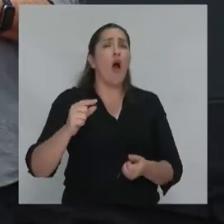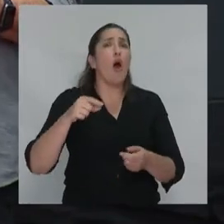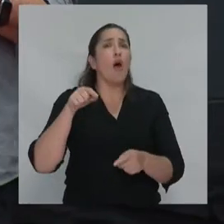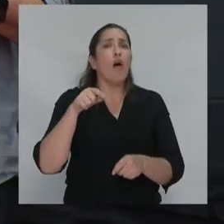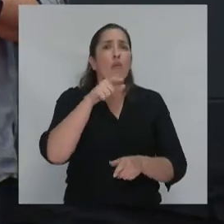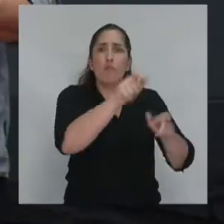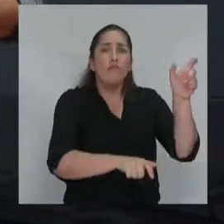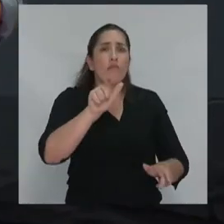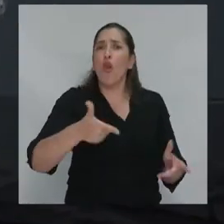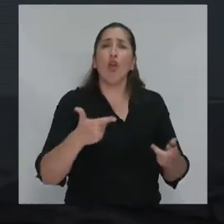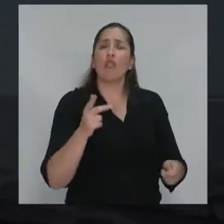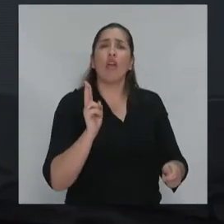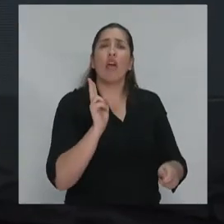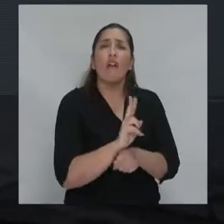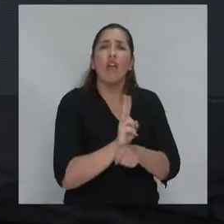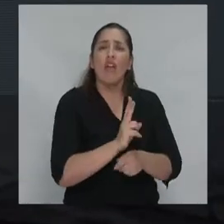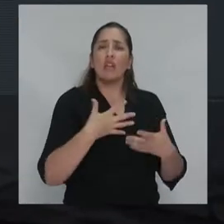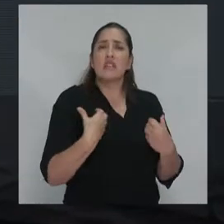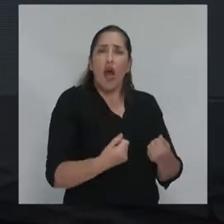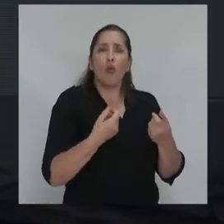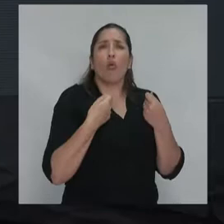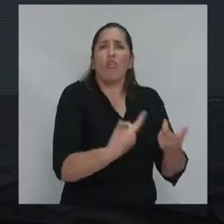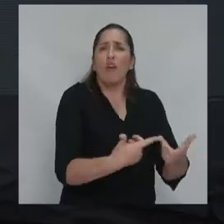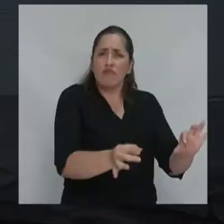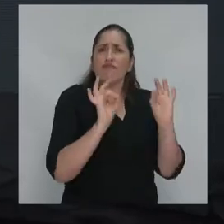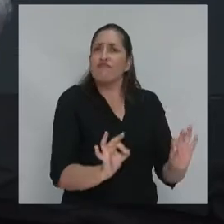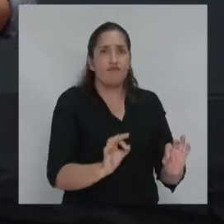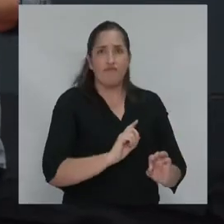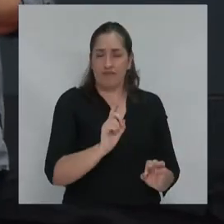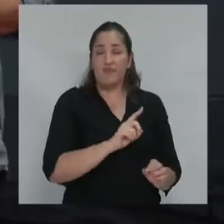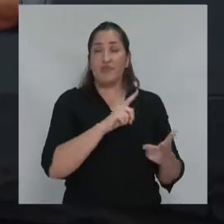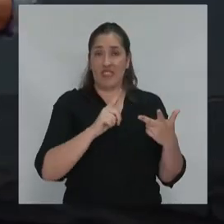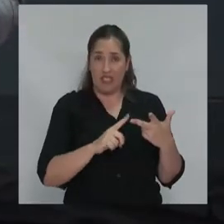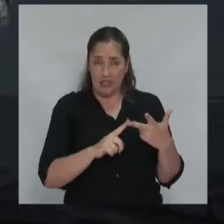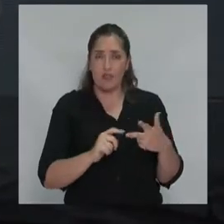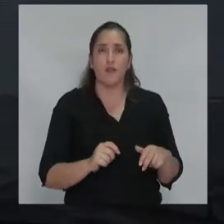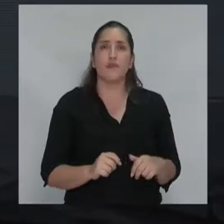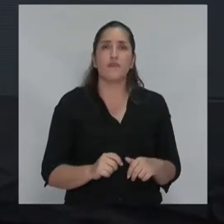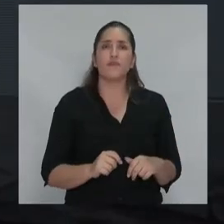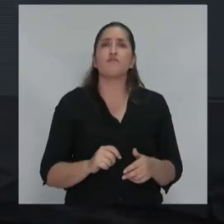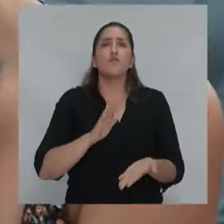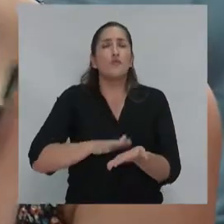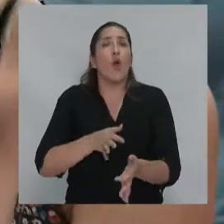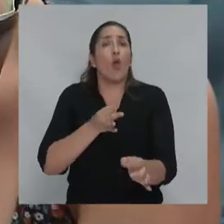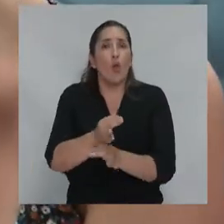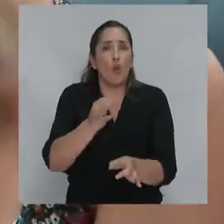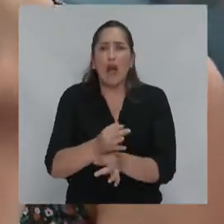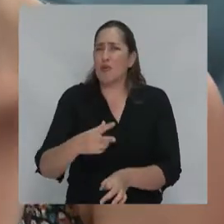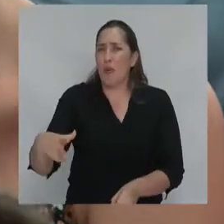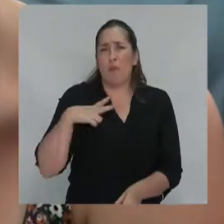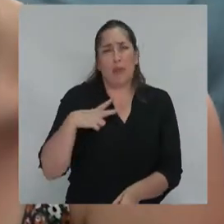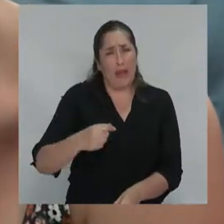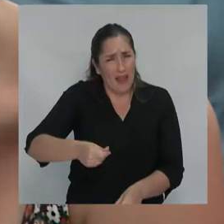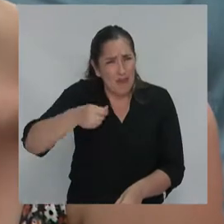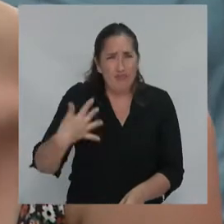Education, number three. We have no child care education. It's all private. It's expensive. For many working women, it's